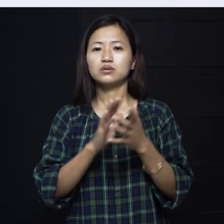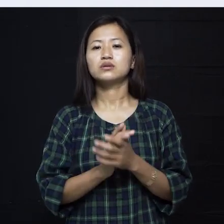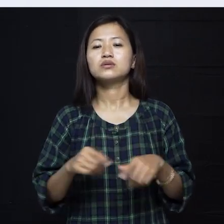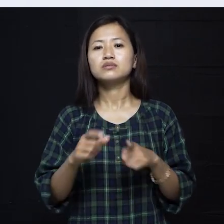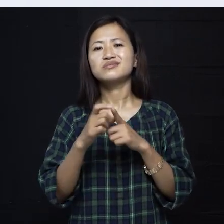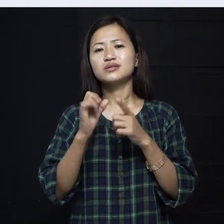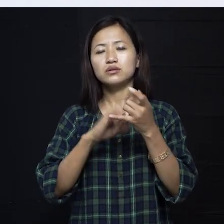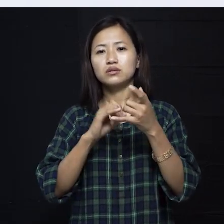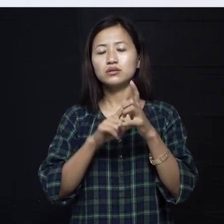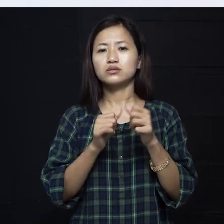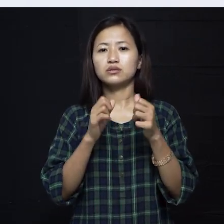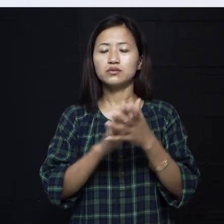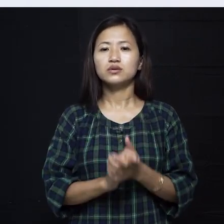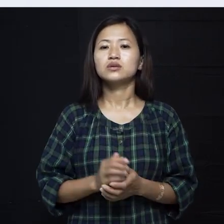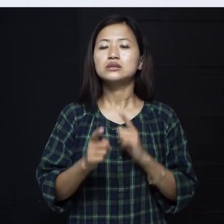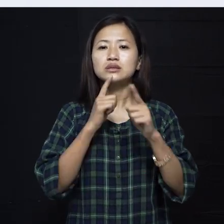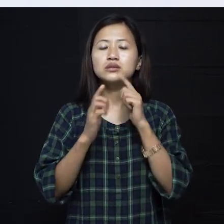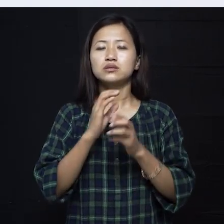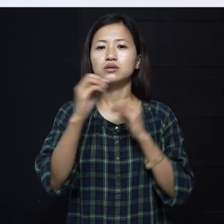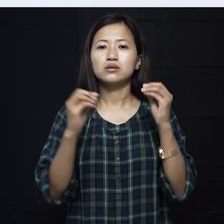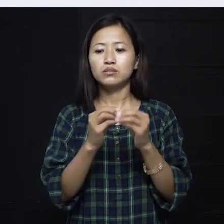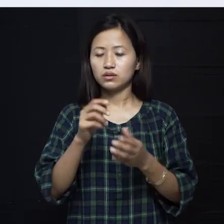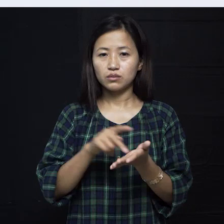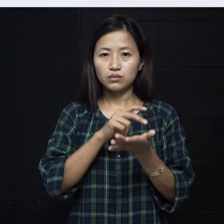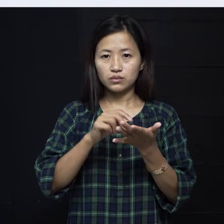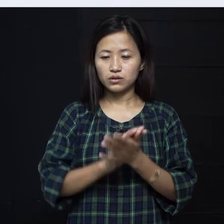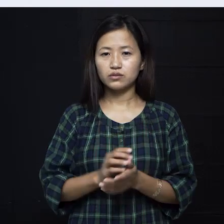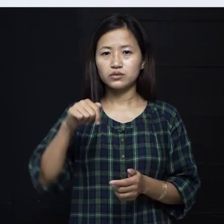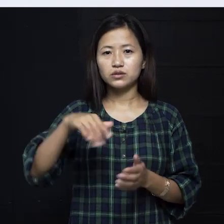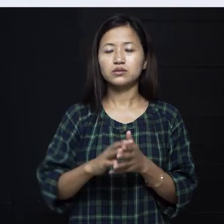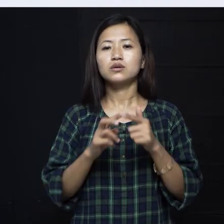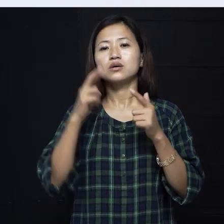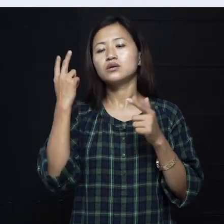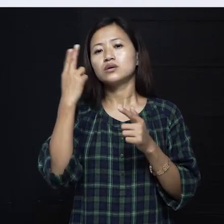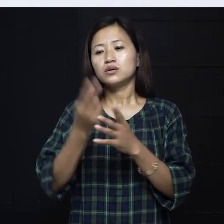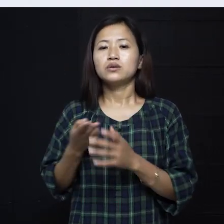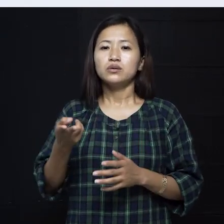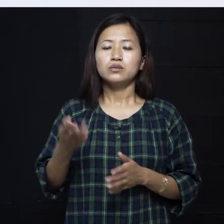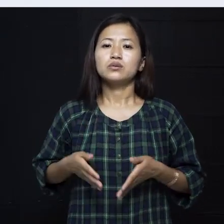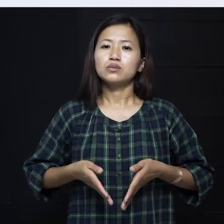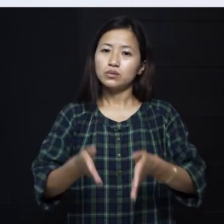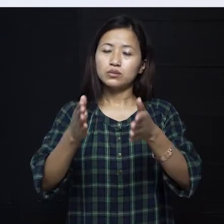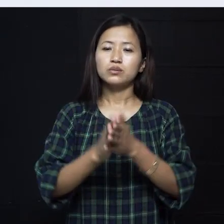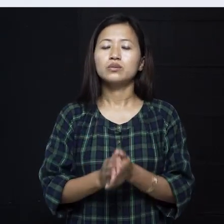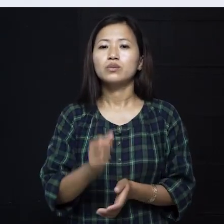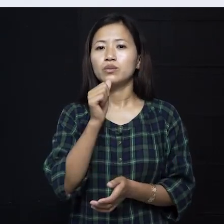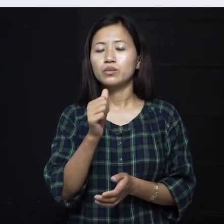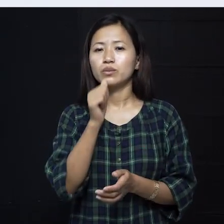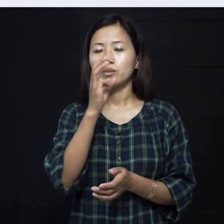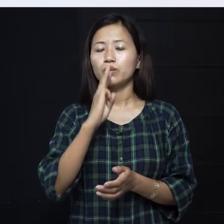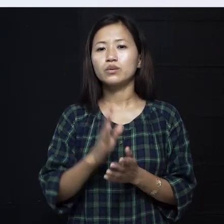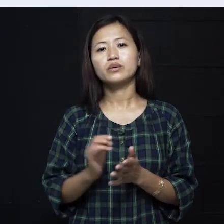we have discussed about that. Then we have also discussed, apart from this transportation, okay, or the roadways,